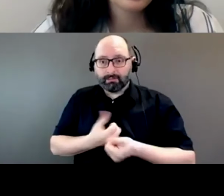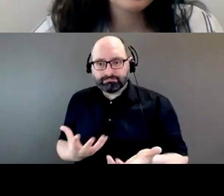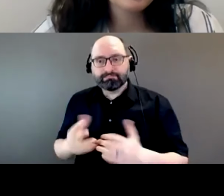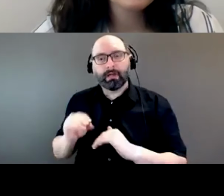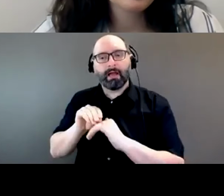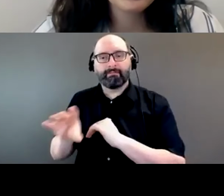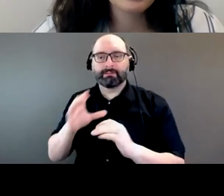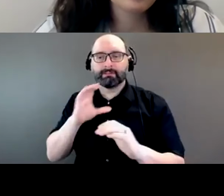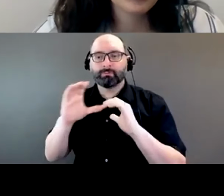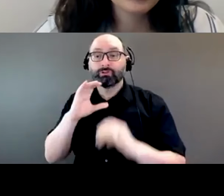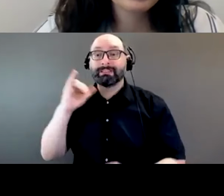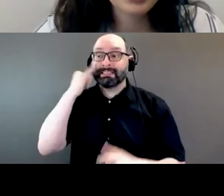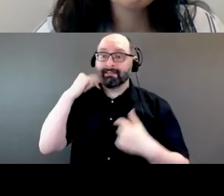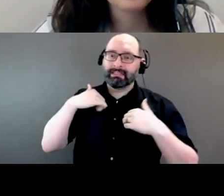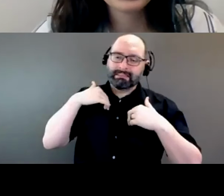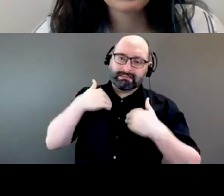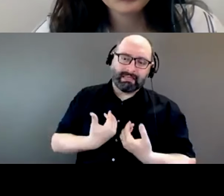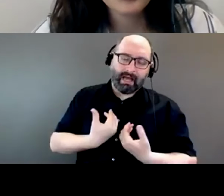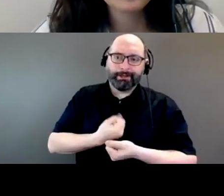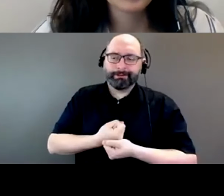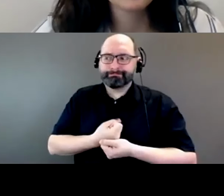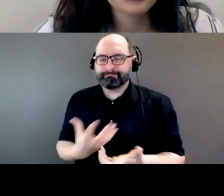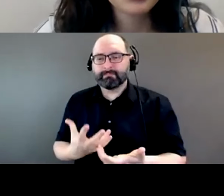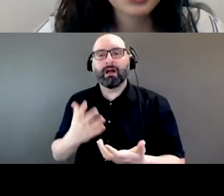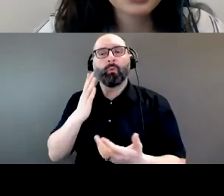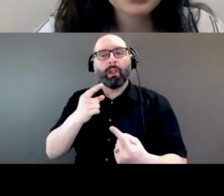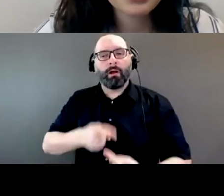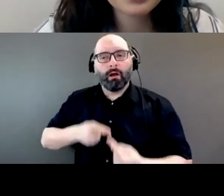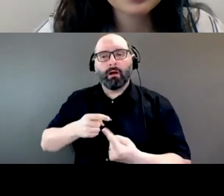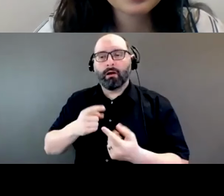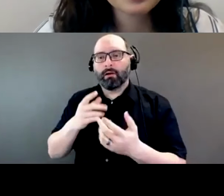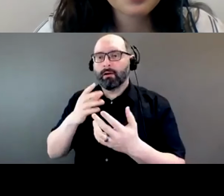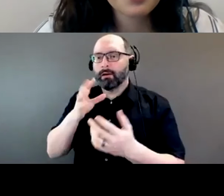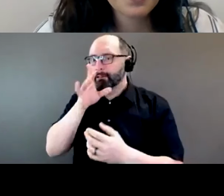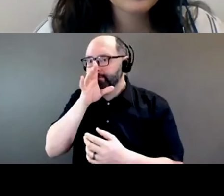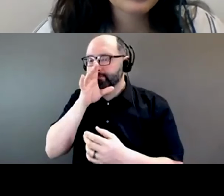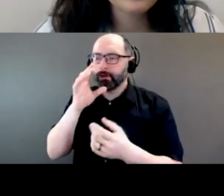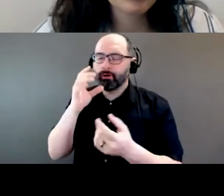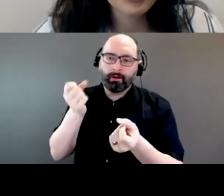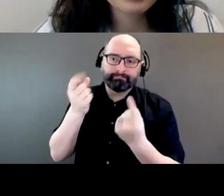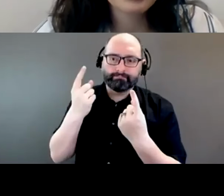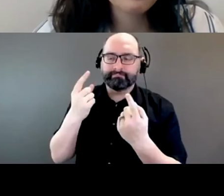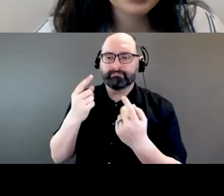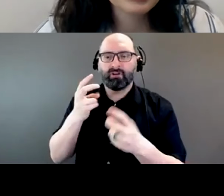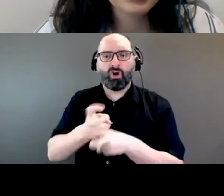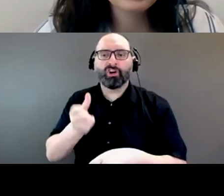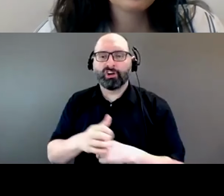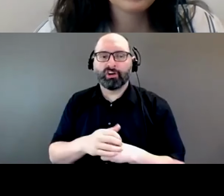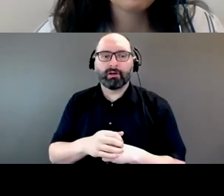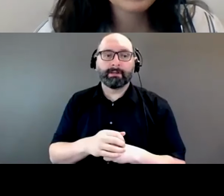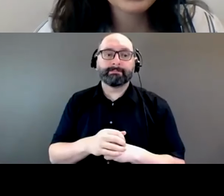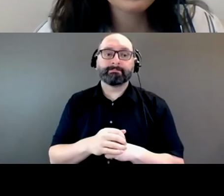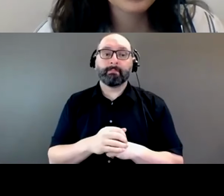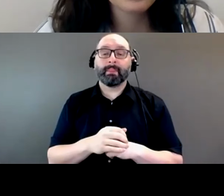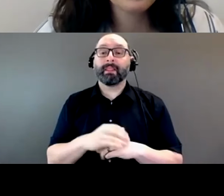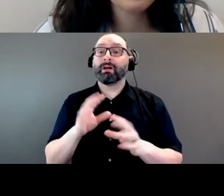who's tired is going to have a harder time finding words or understanding. So save important conversations for